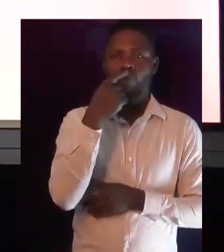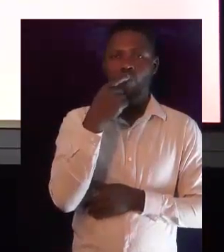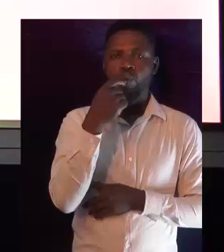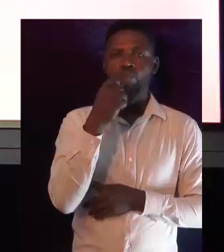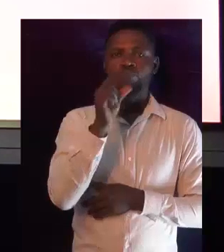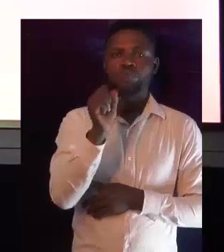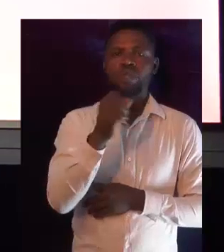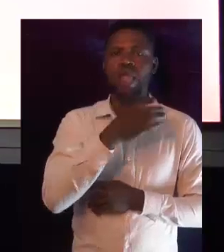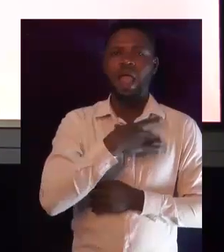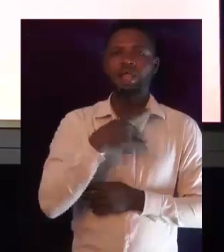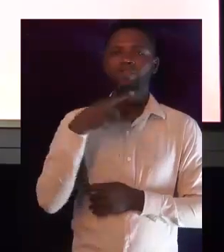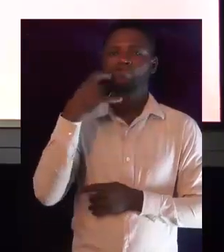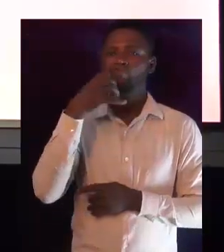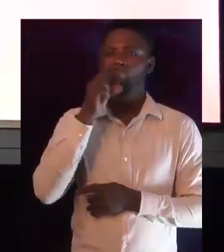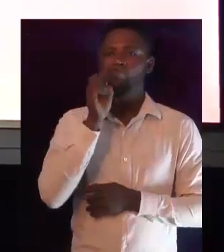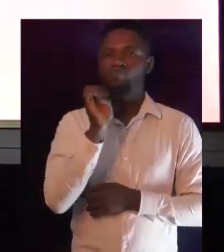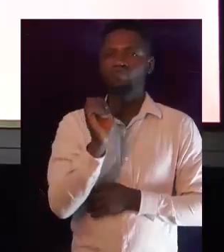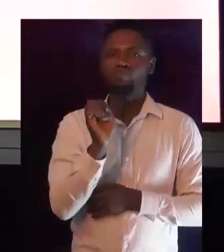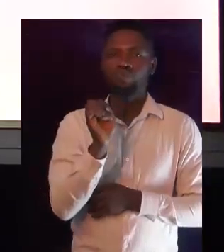Whose and whose.